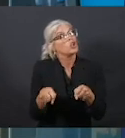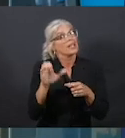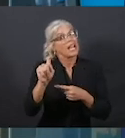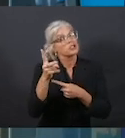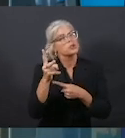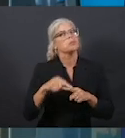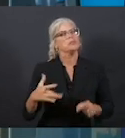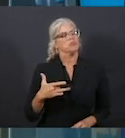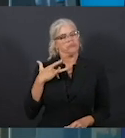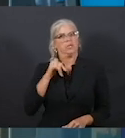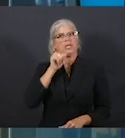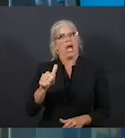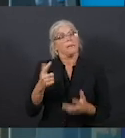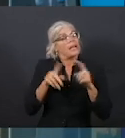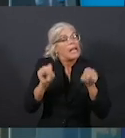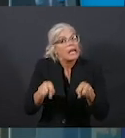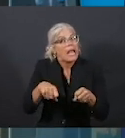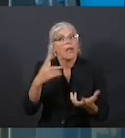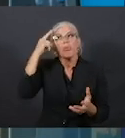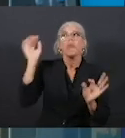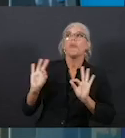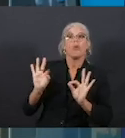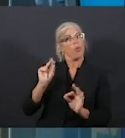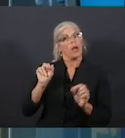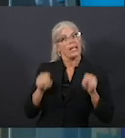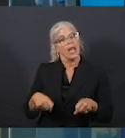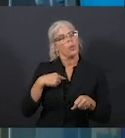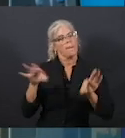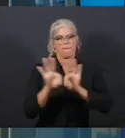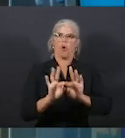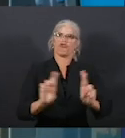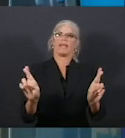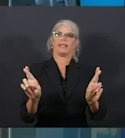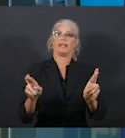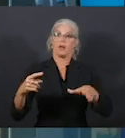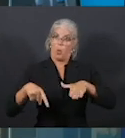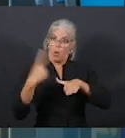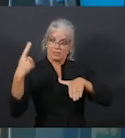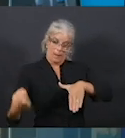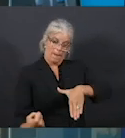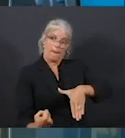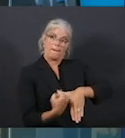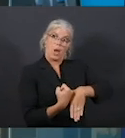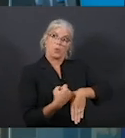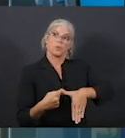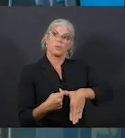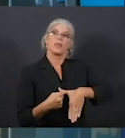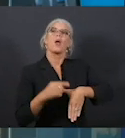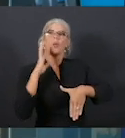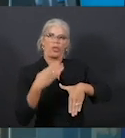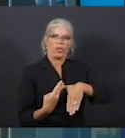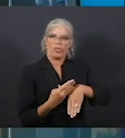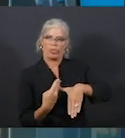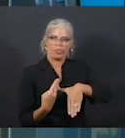it's certainly possible. So just prepare for that. And then once it does make landfall, it is going to be meandering for quite a bit over the